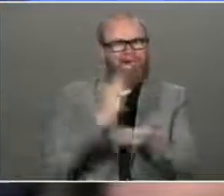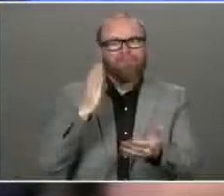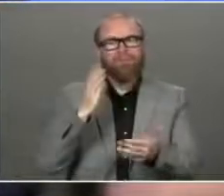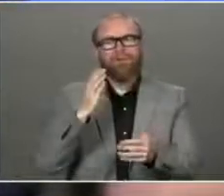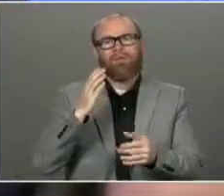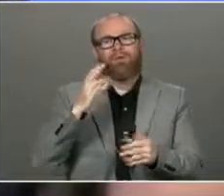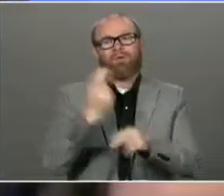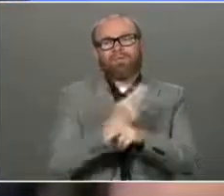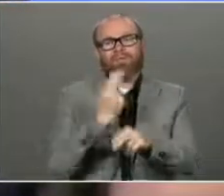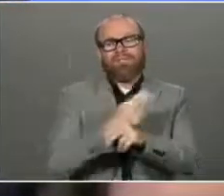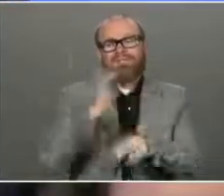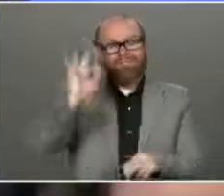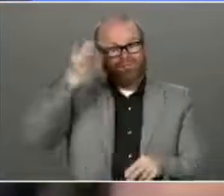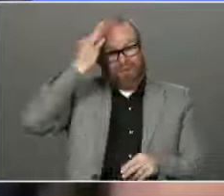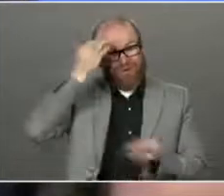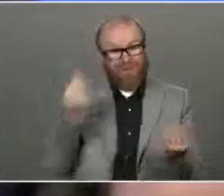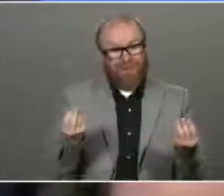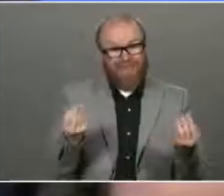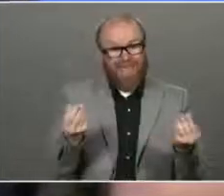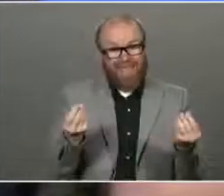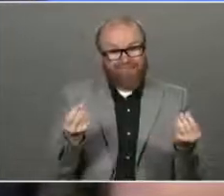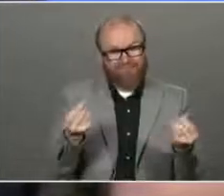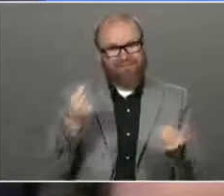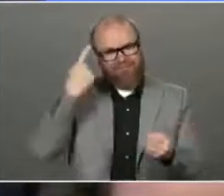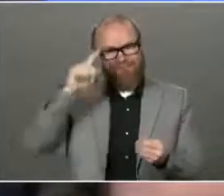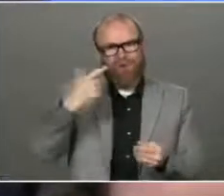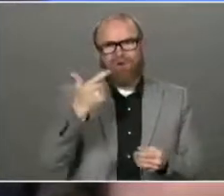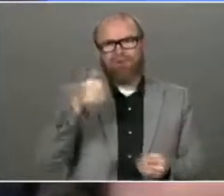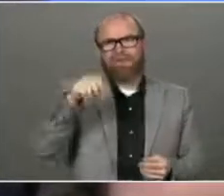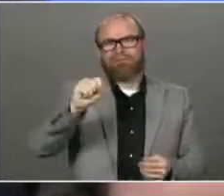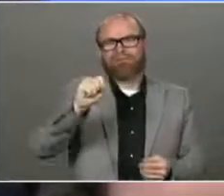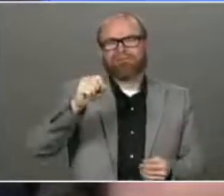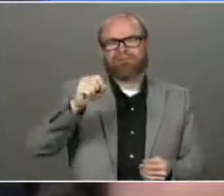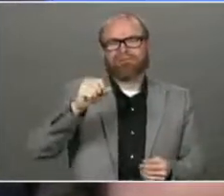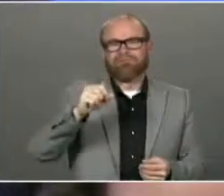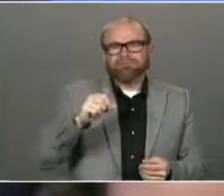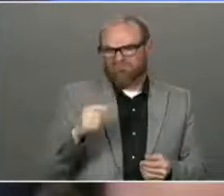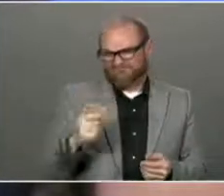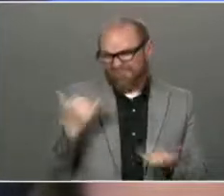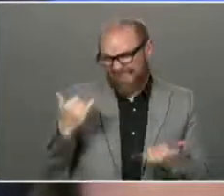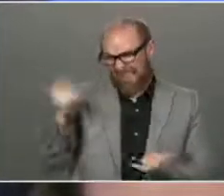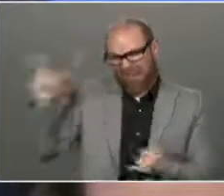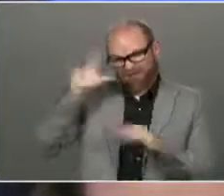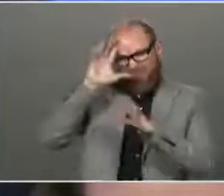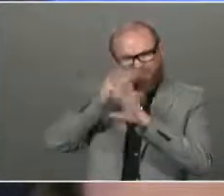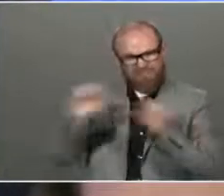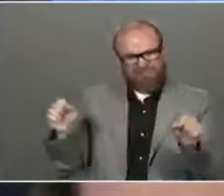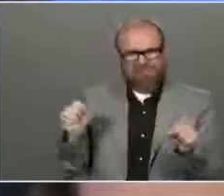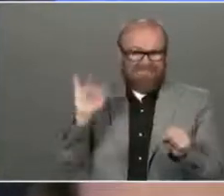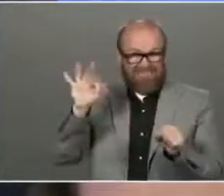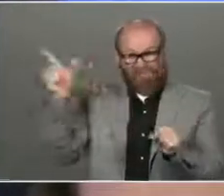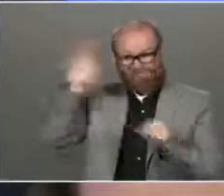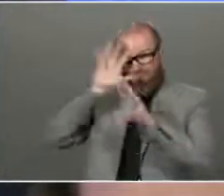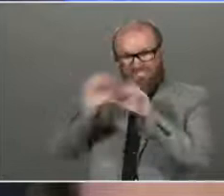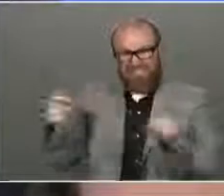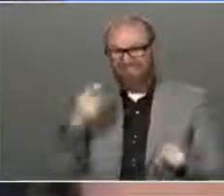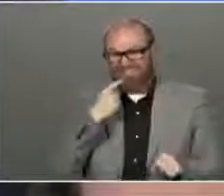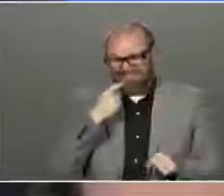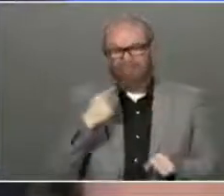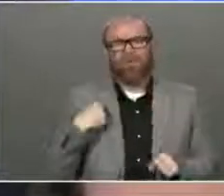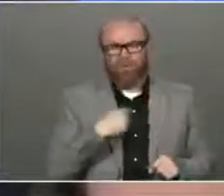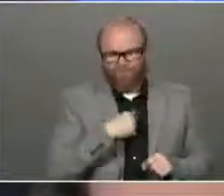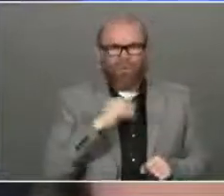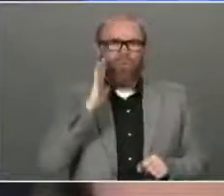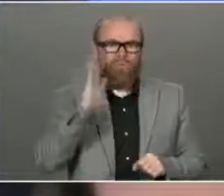with a sliver of what was potentially available. If the president today said, we're going to